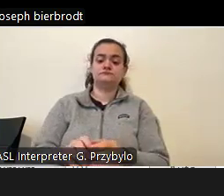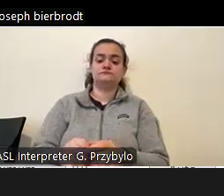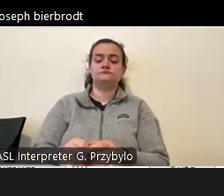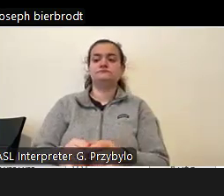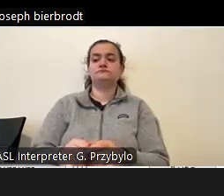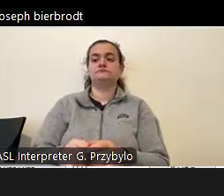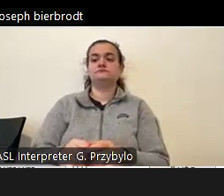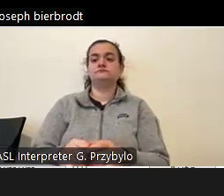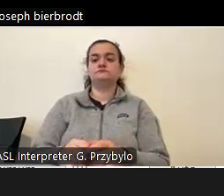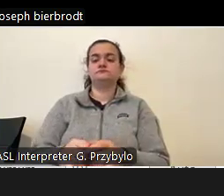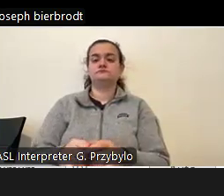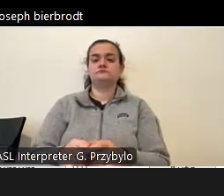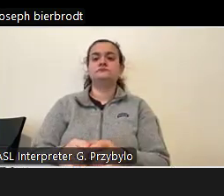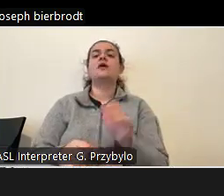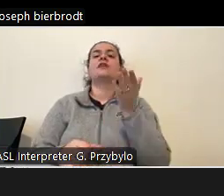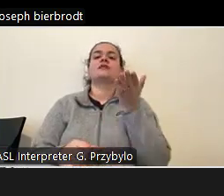There we go.